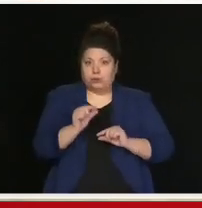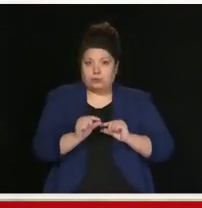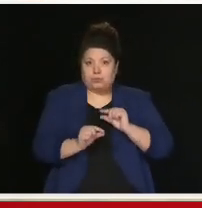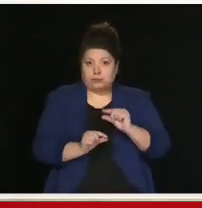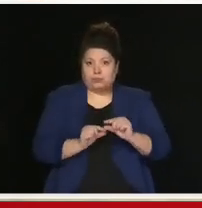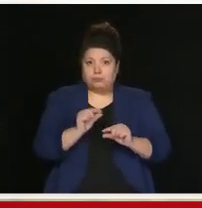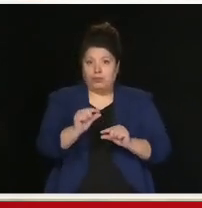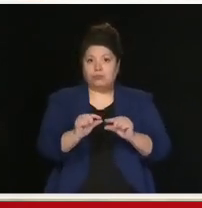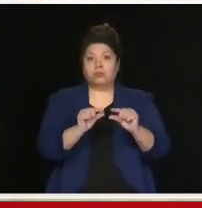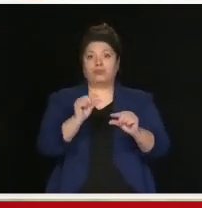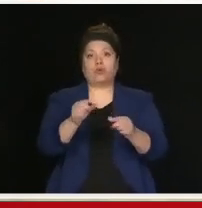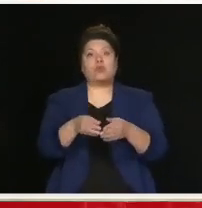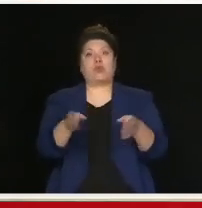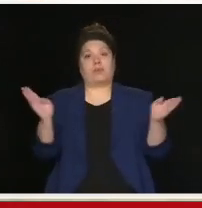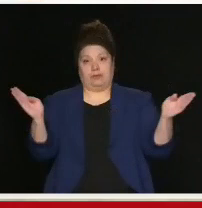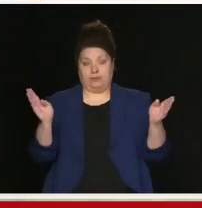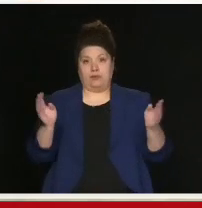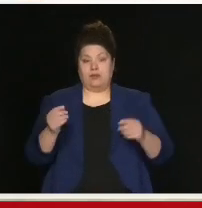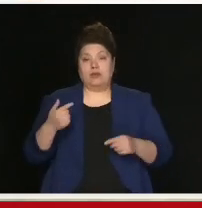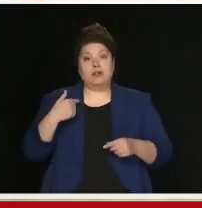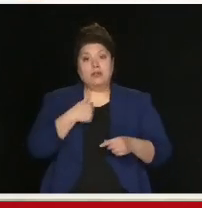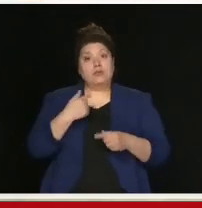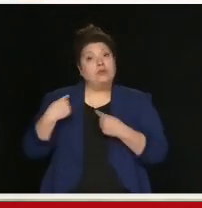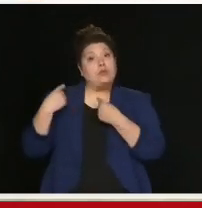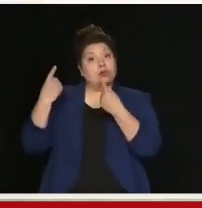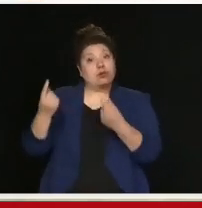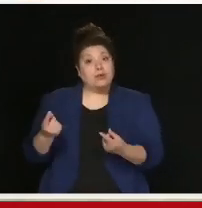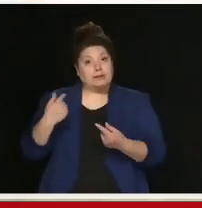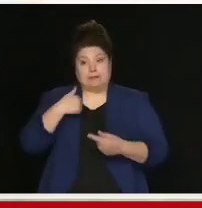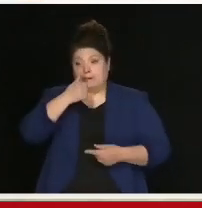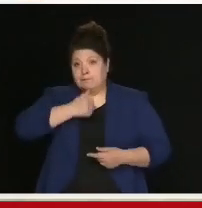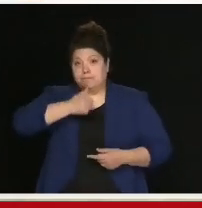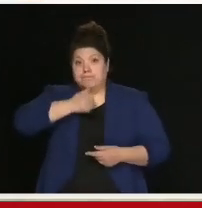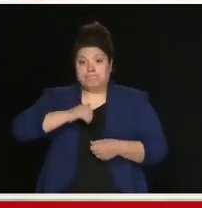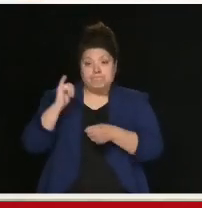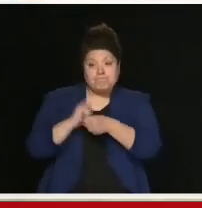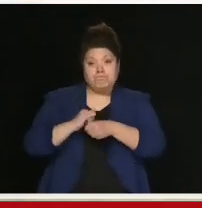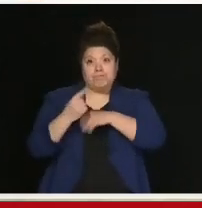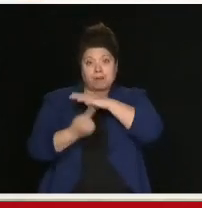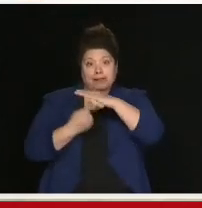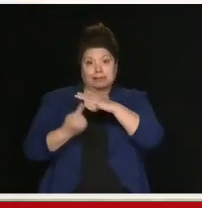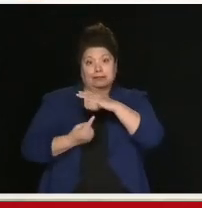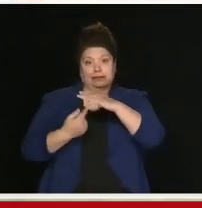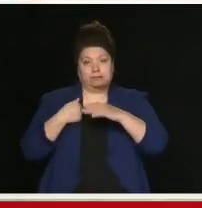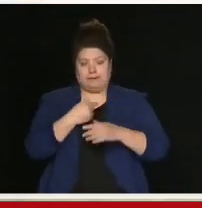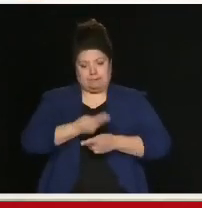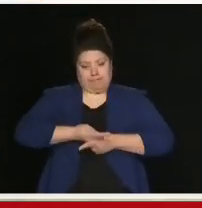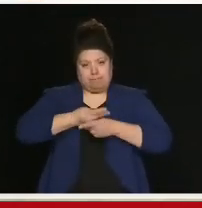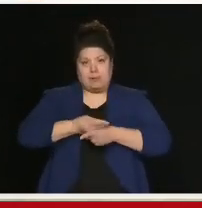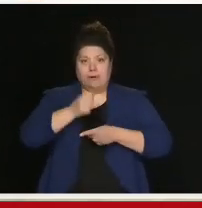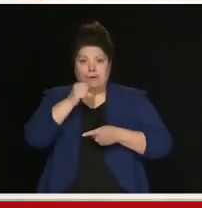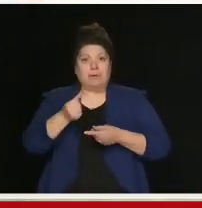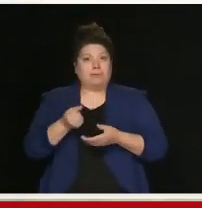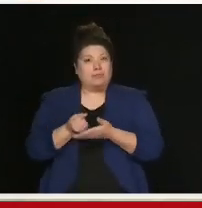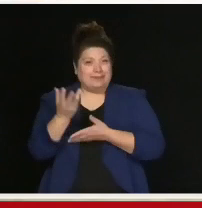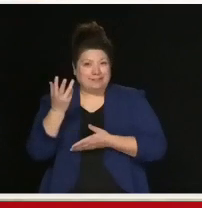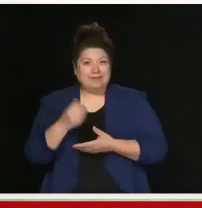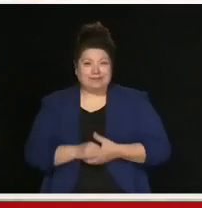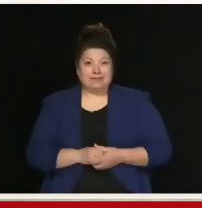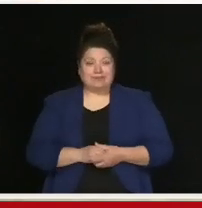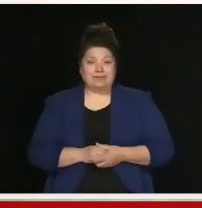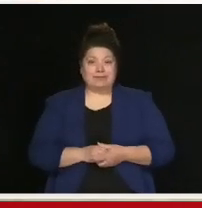progress that are achieved are not lost. There is a coordination work that is important that must happen across the